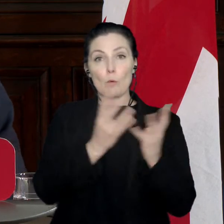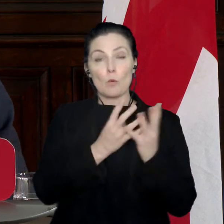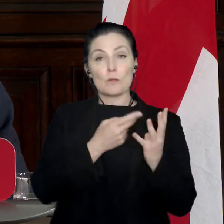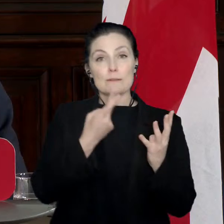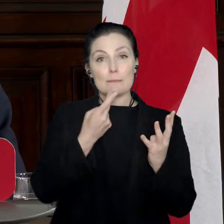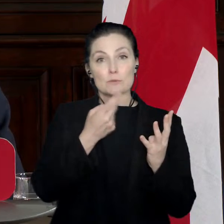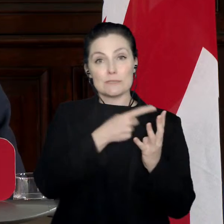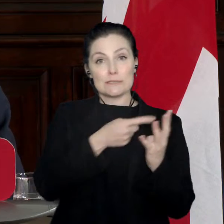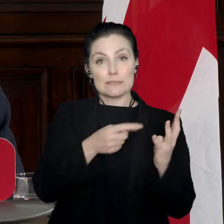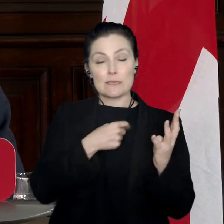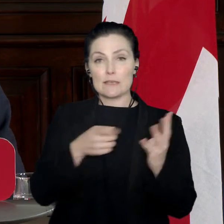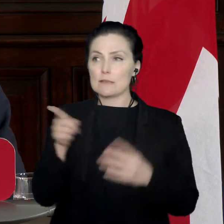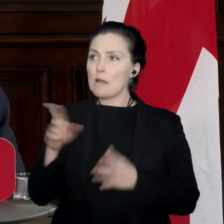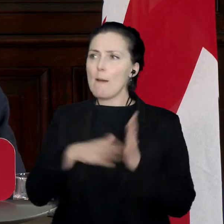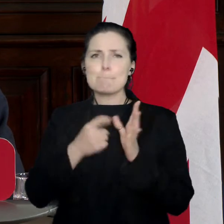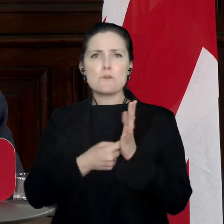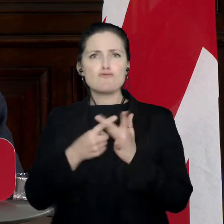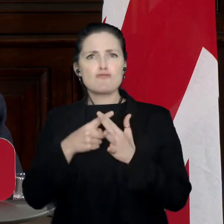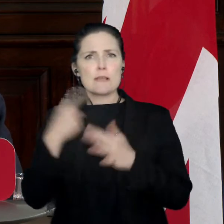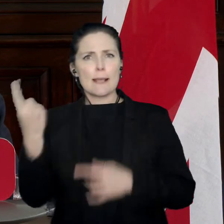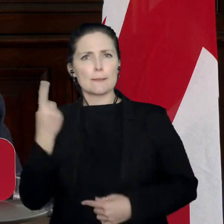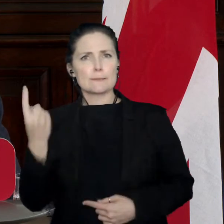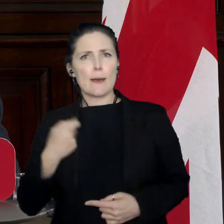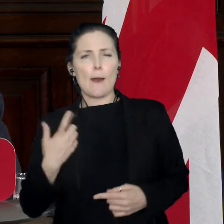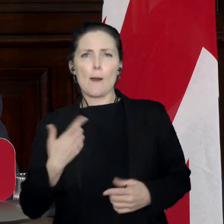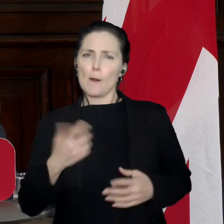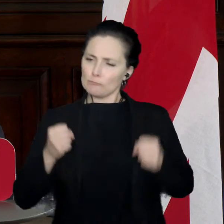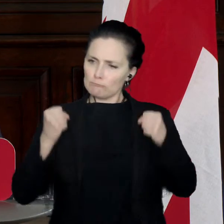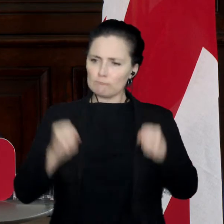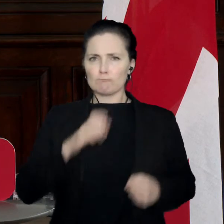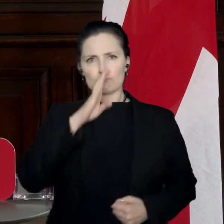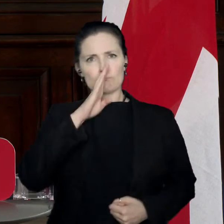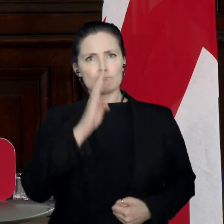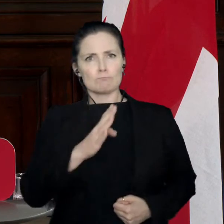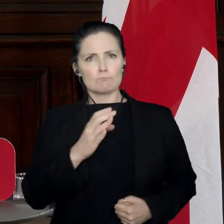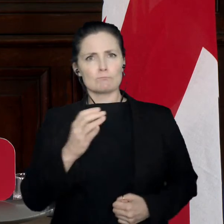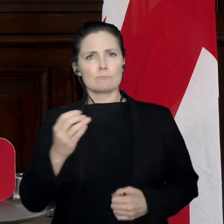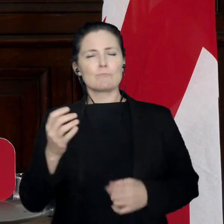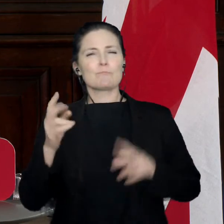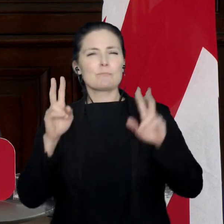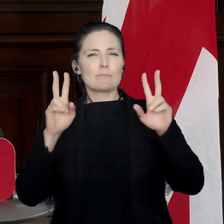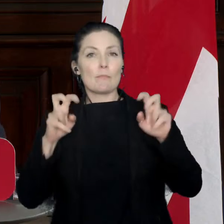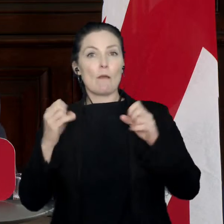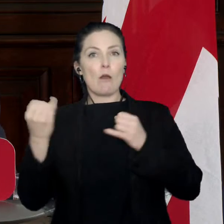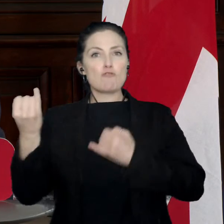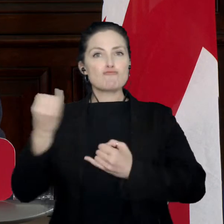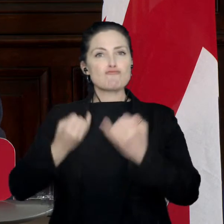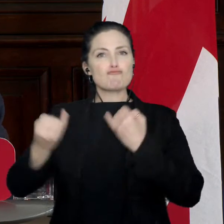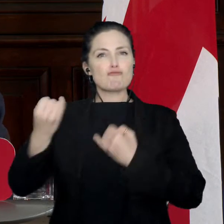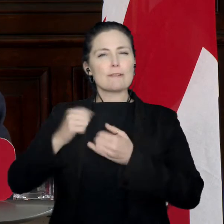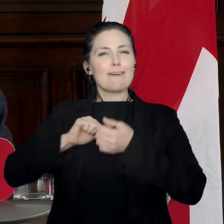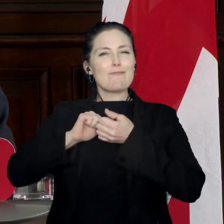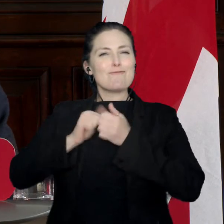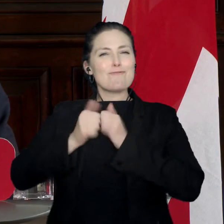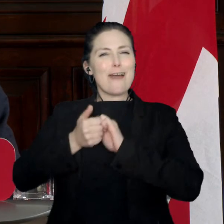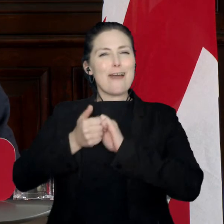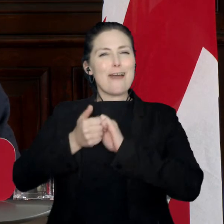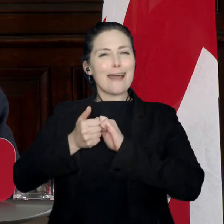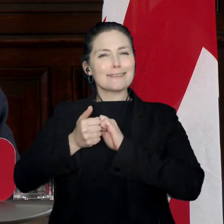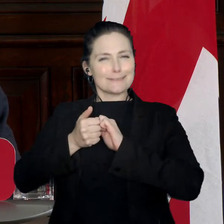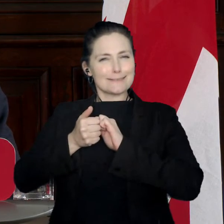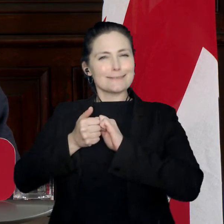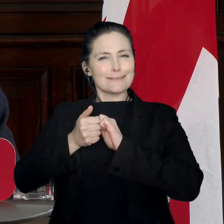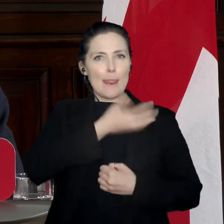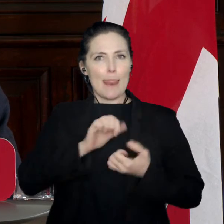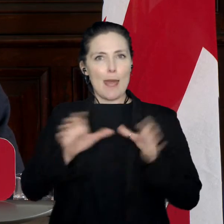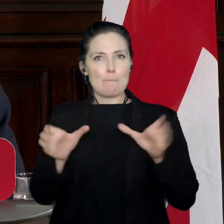straight, tough, critical friend of the Labour Party. When we did wrong, you were